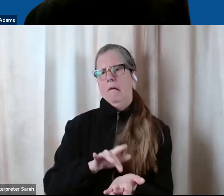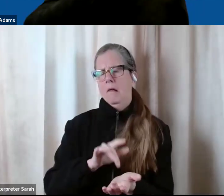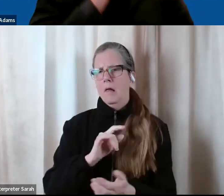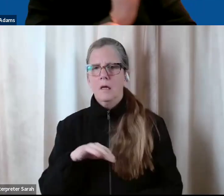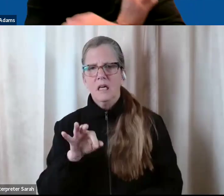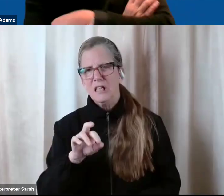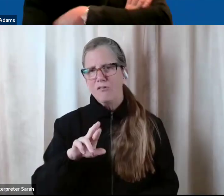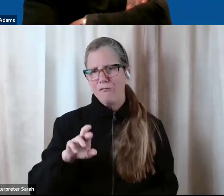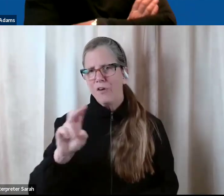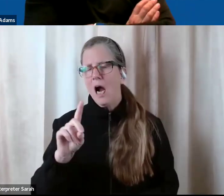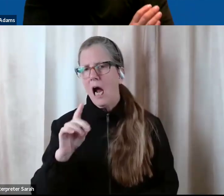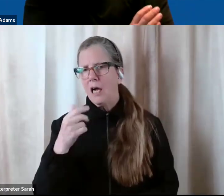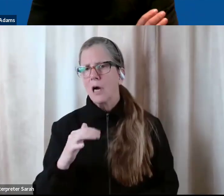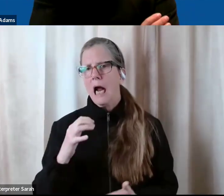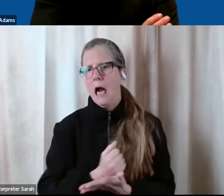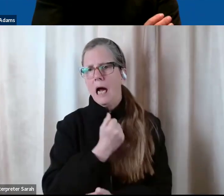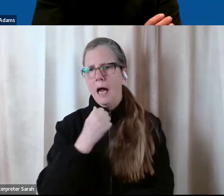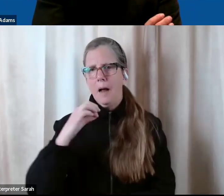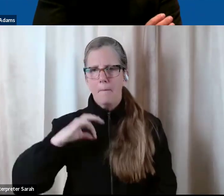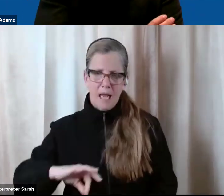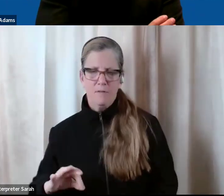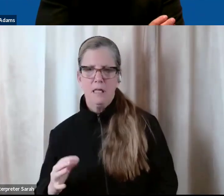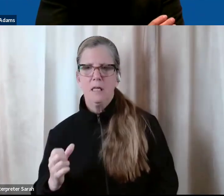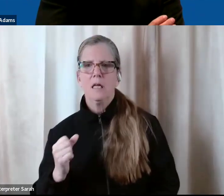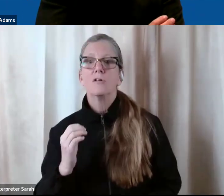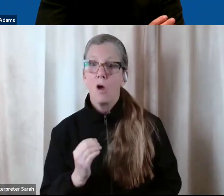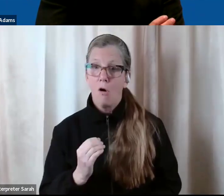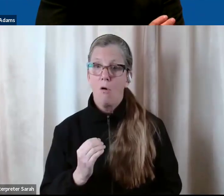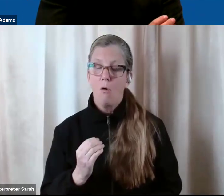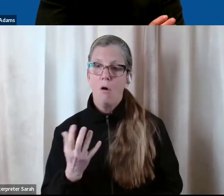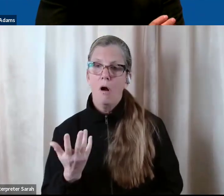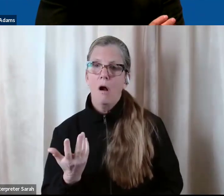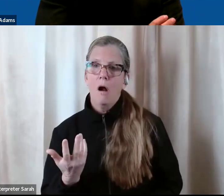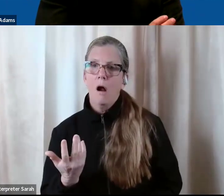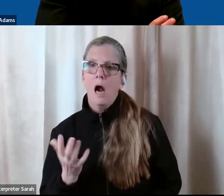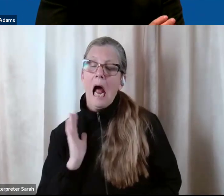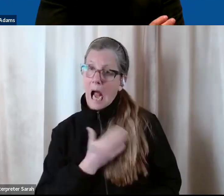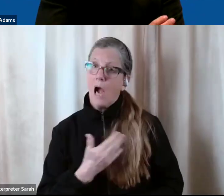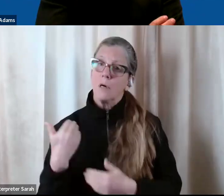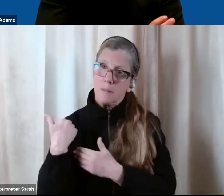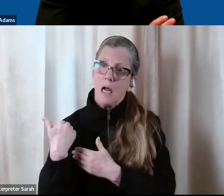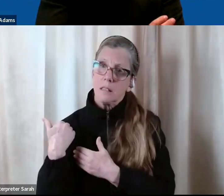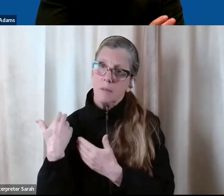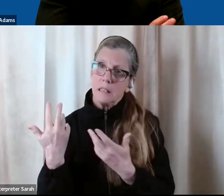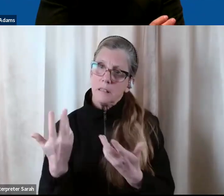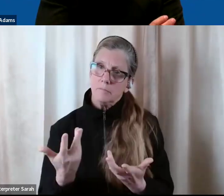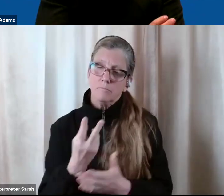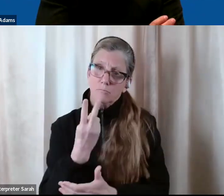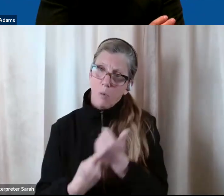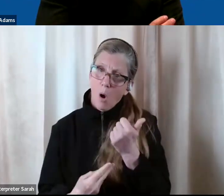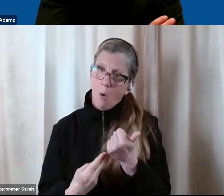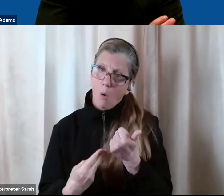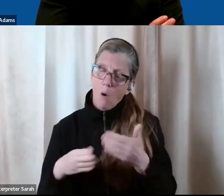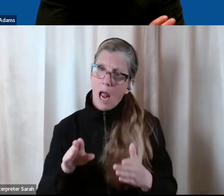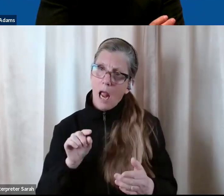to get those benefits to be able to still do that. So it is still our responsibility is both ways. We